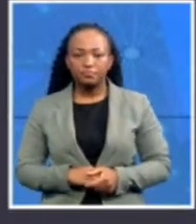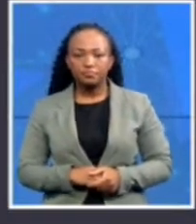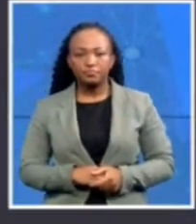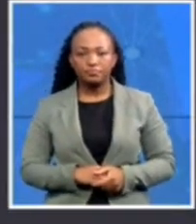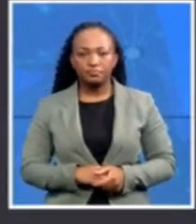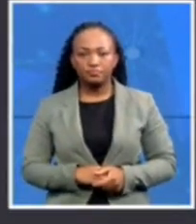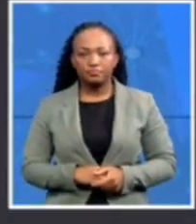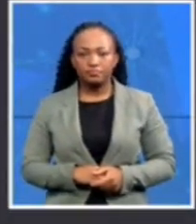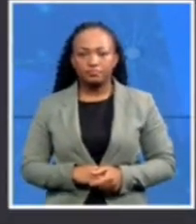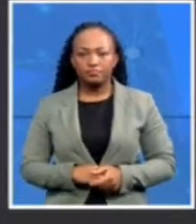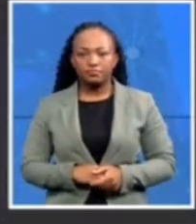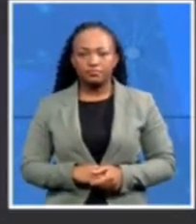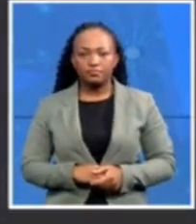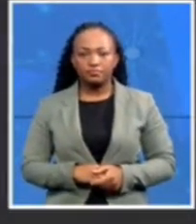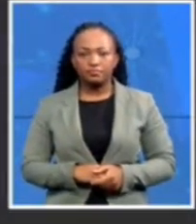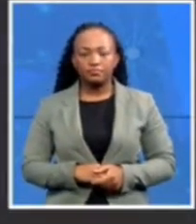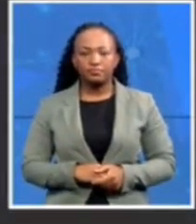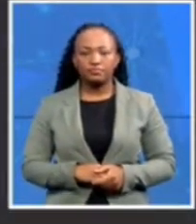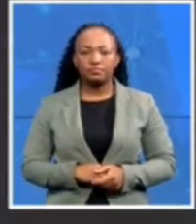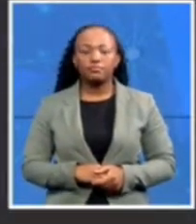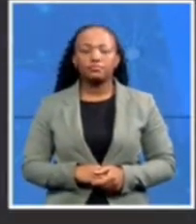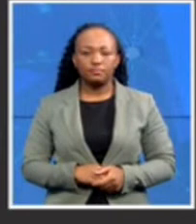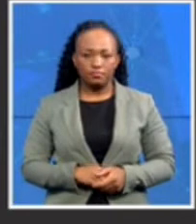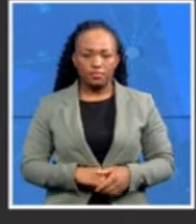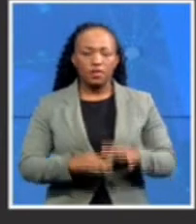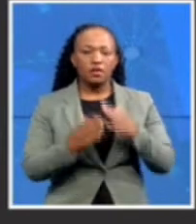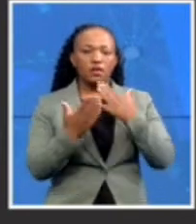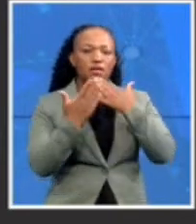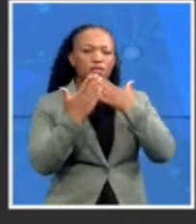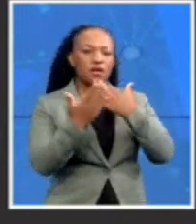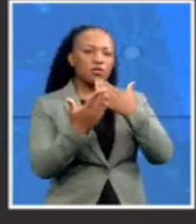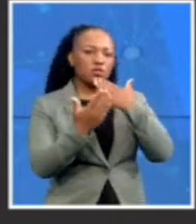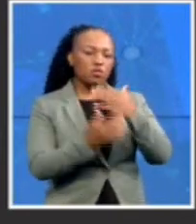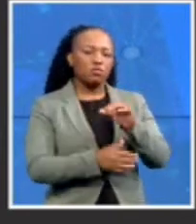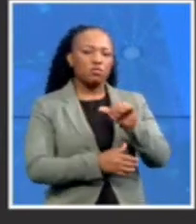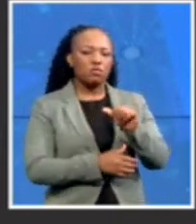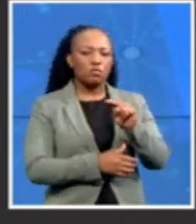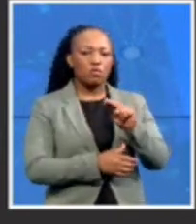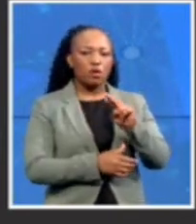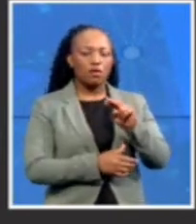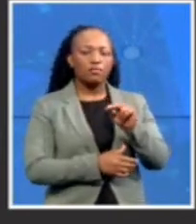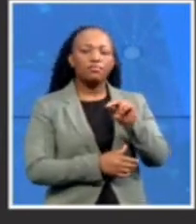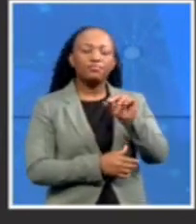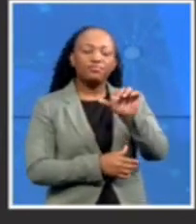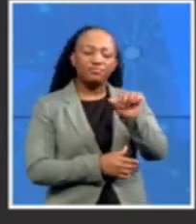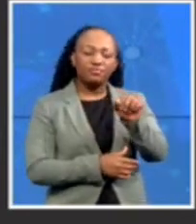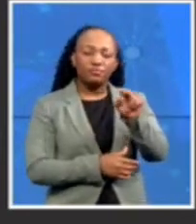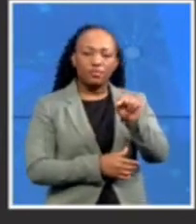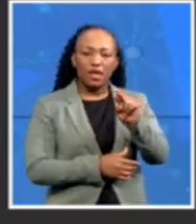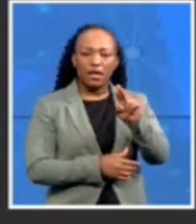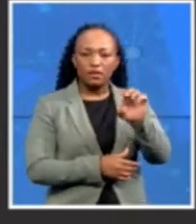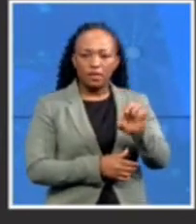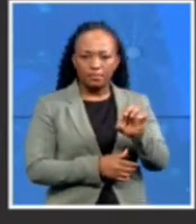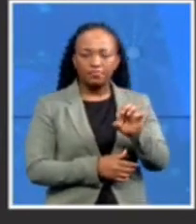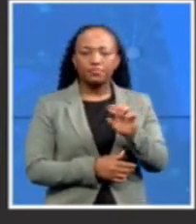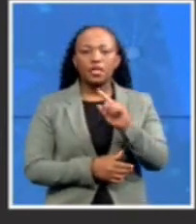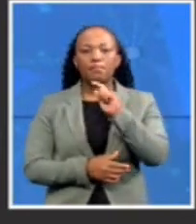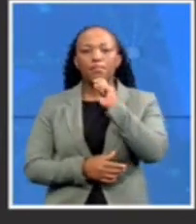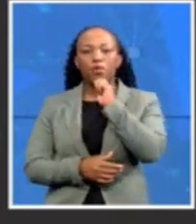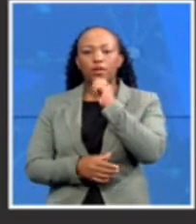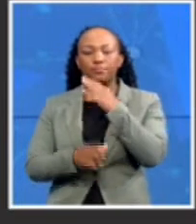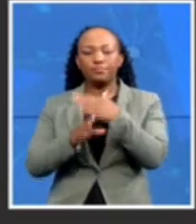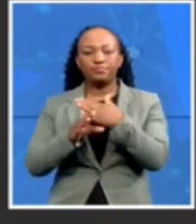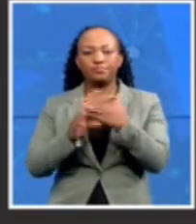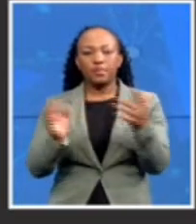Thank you, Andre, and good morning, colleagues. Just on the update on the municipality